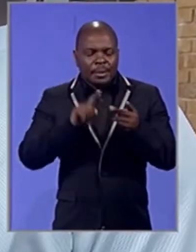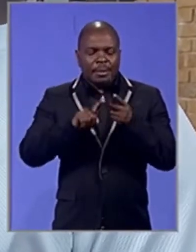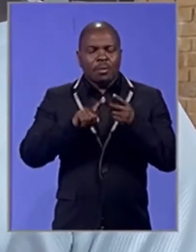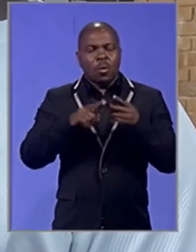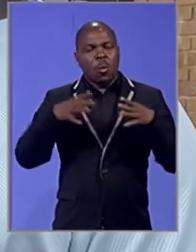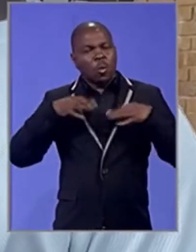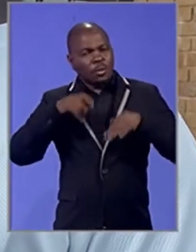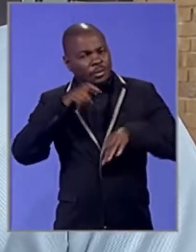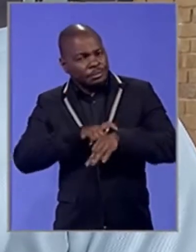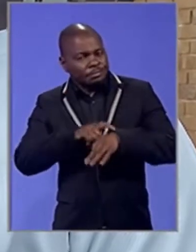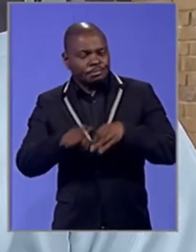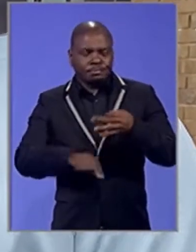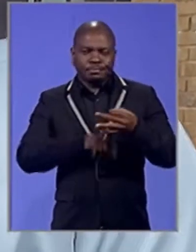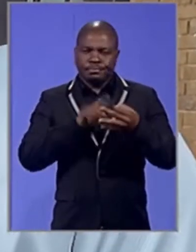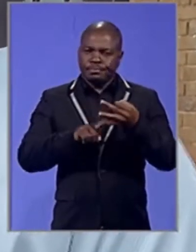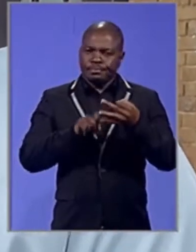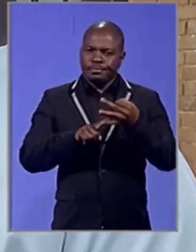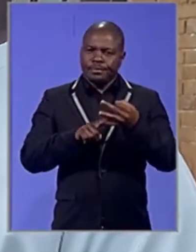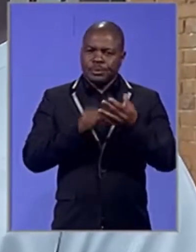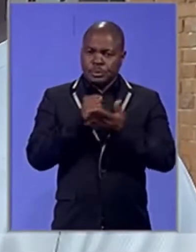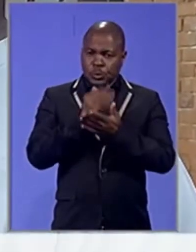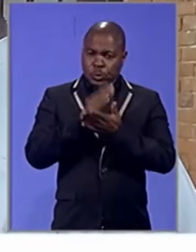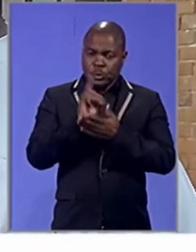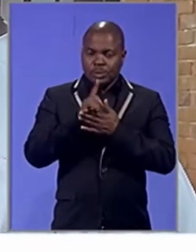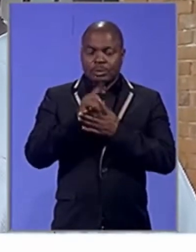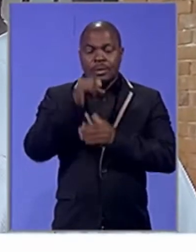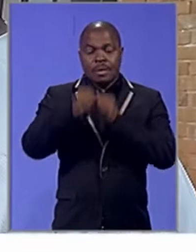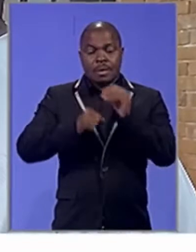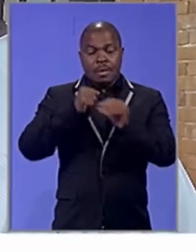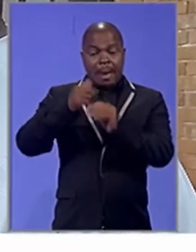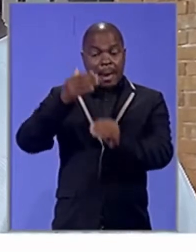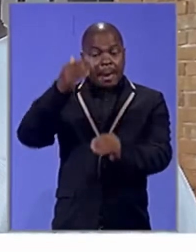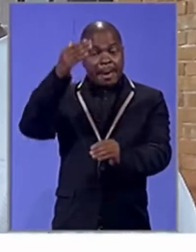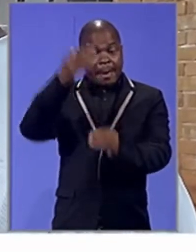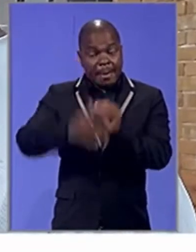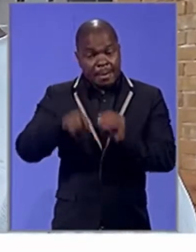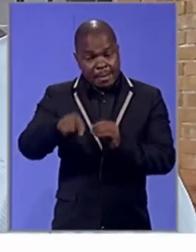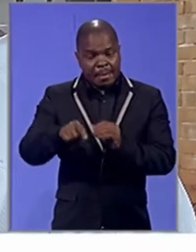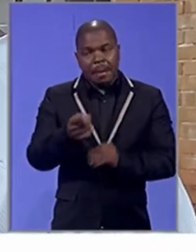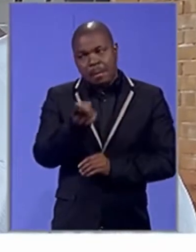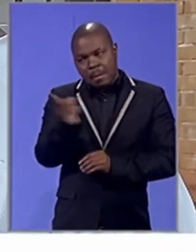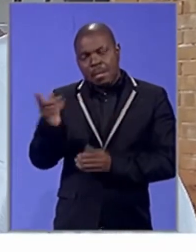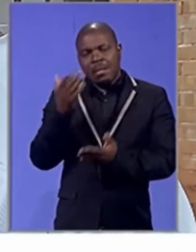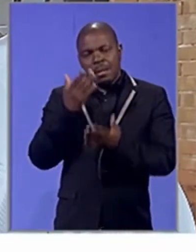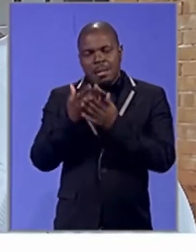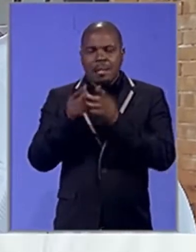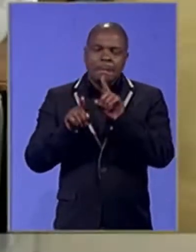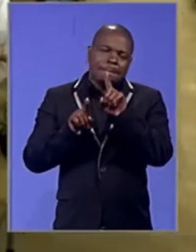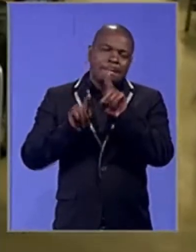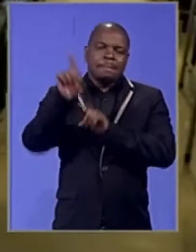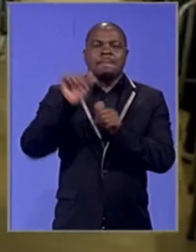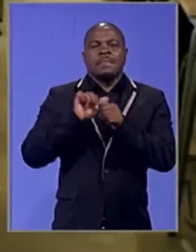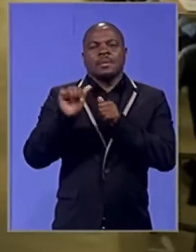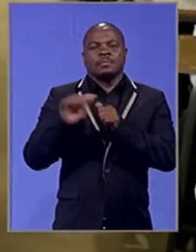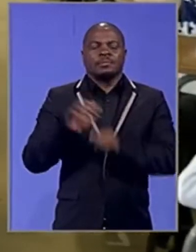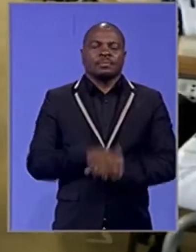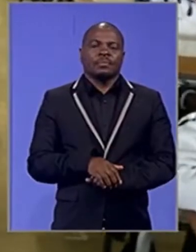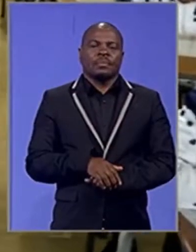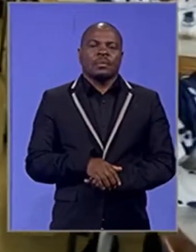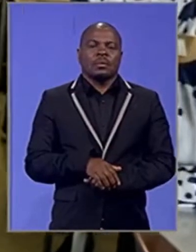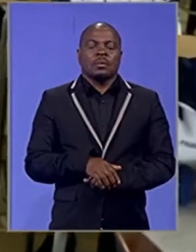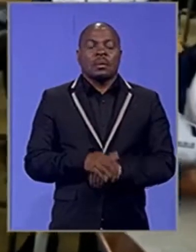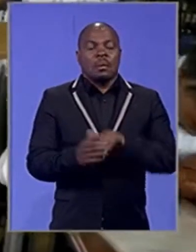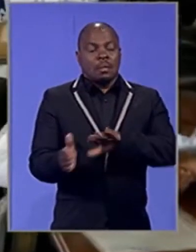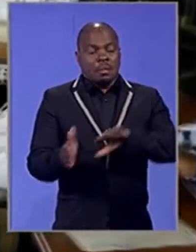holidays, so that at the end of the year maybe they can get a better result. Ho sa le jwalo ha